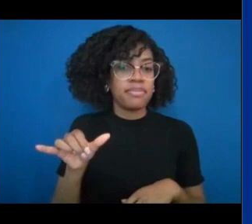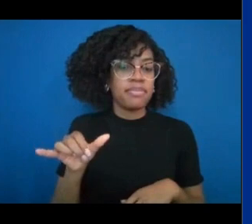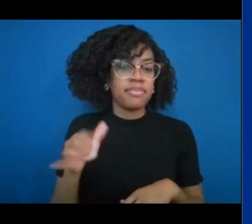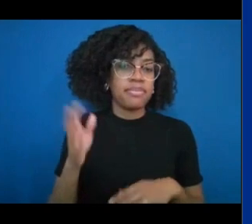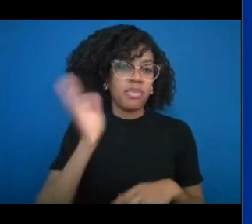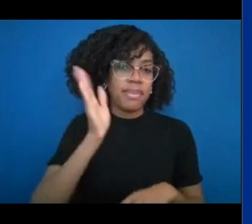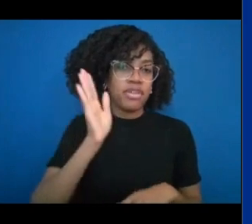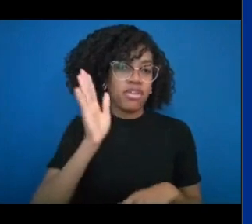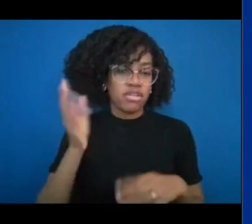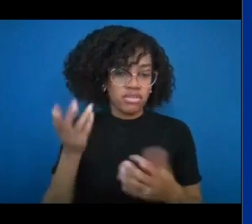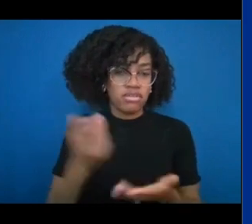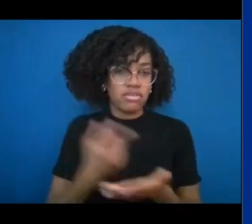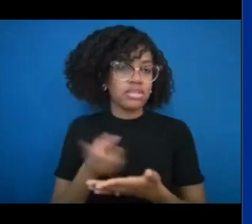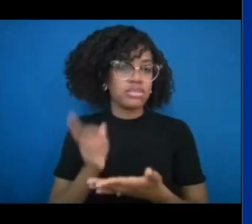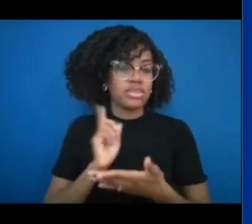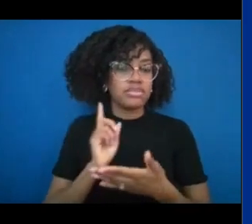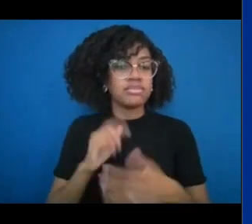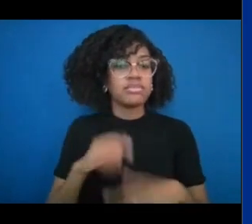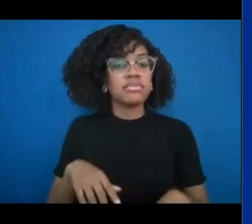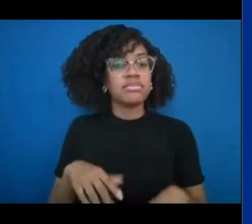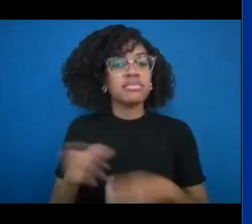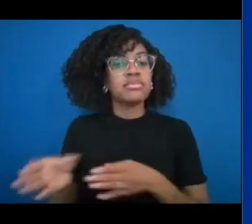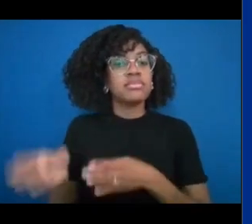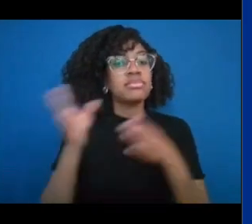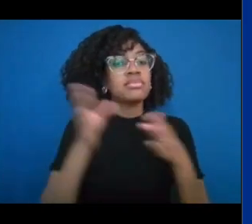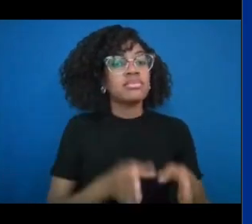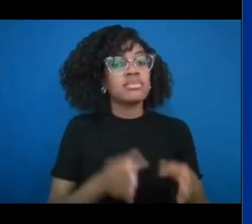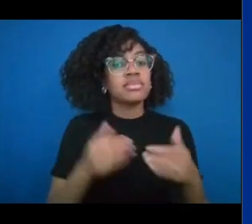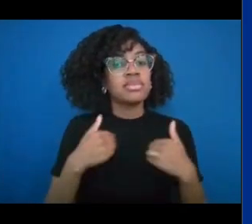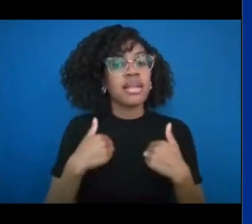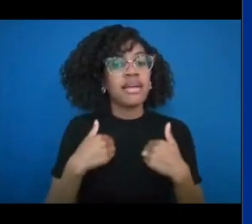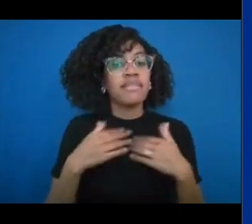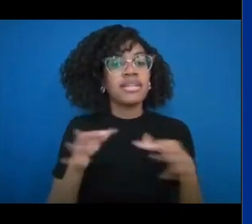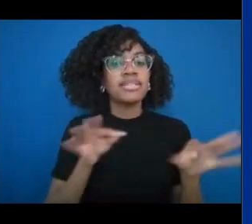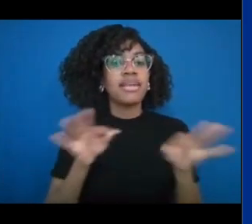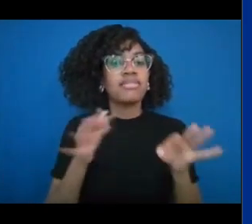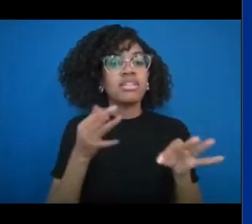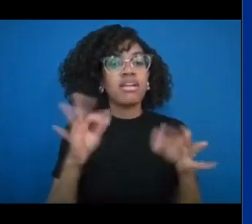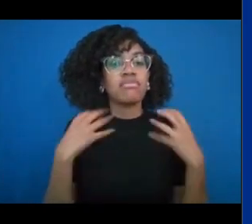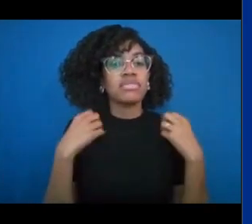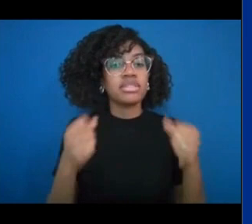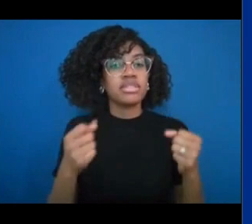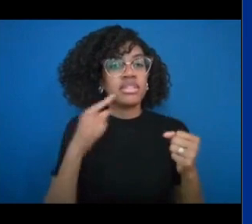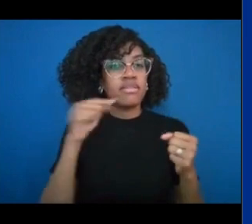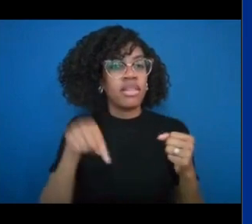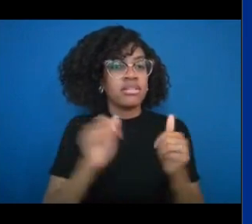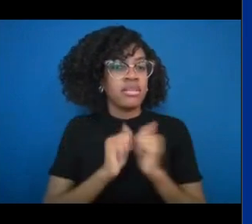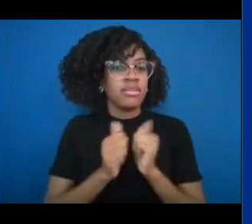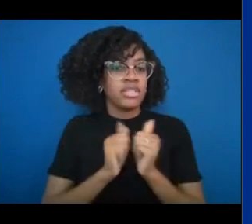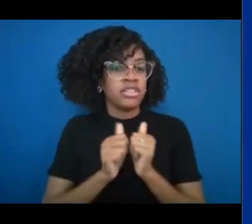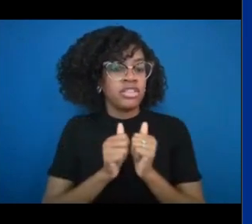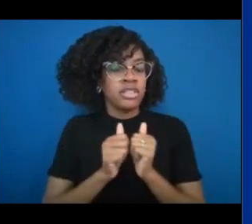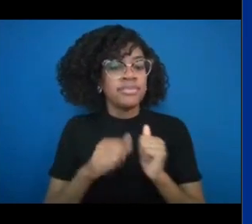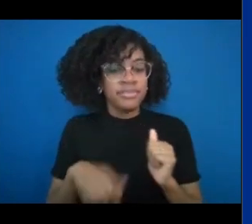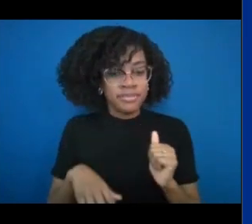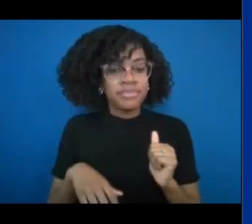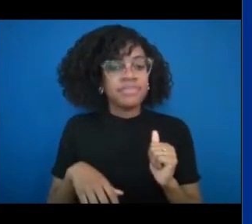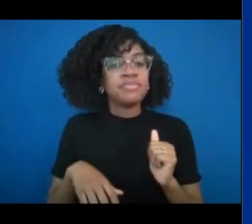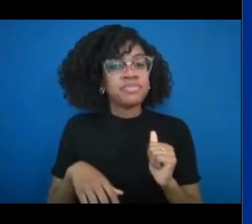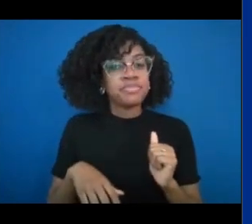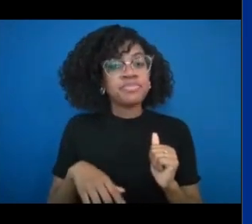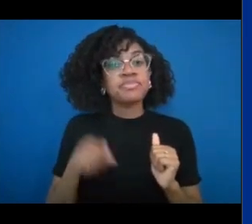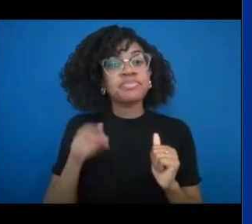and an excellent webinar on the definition of resilience for this competition. The